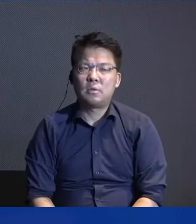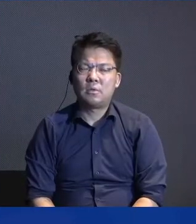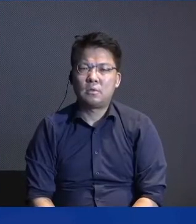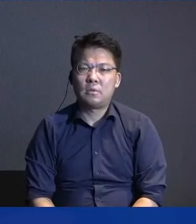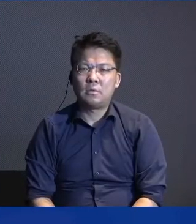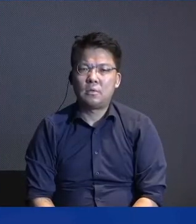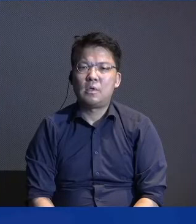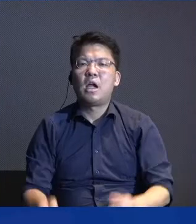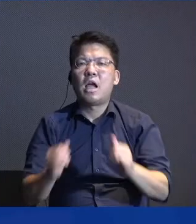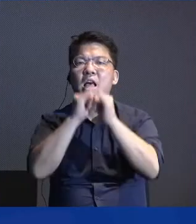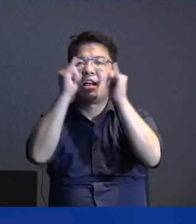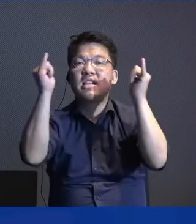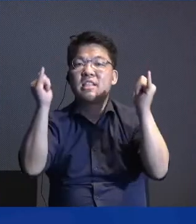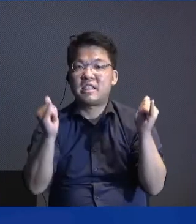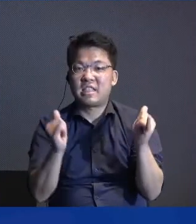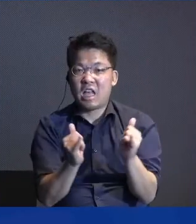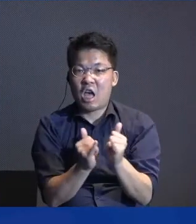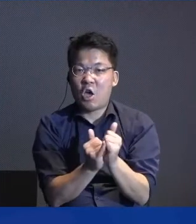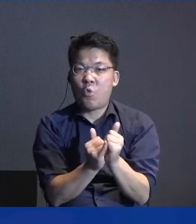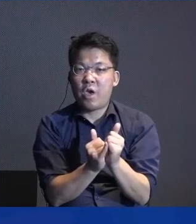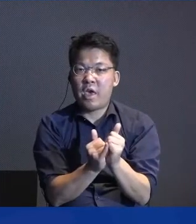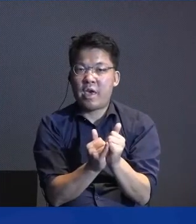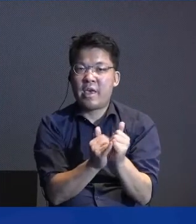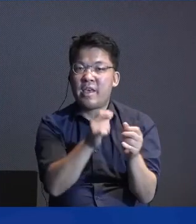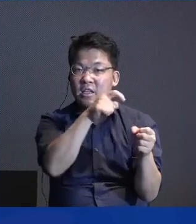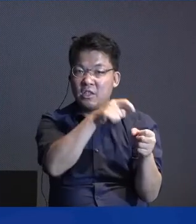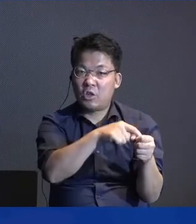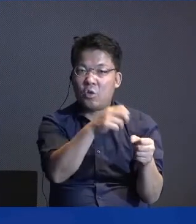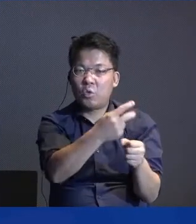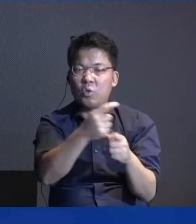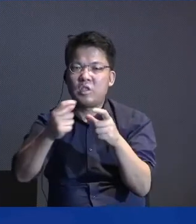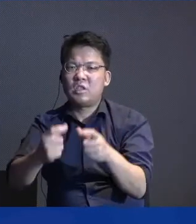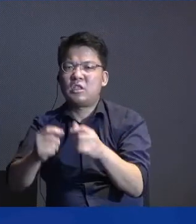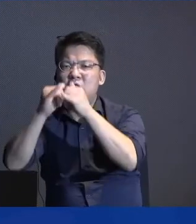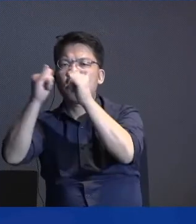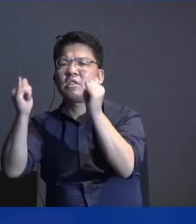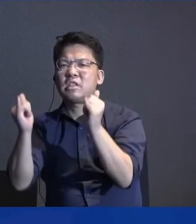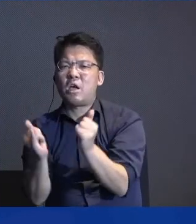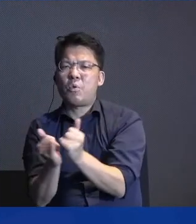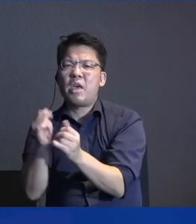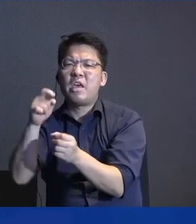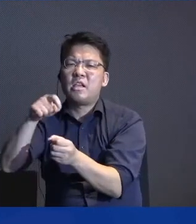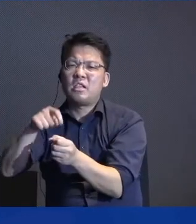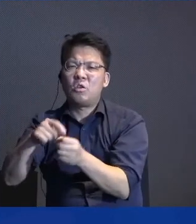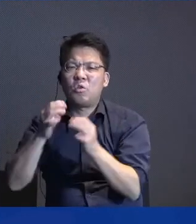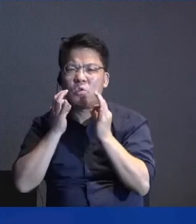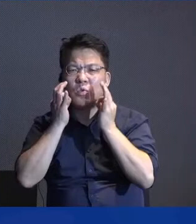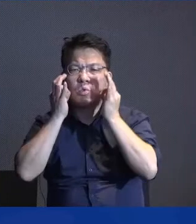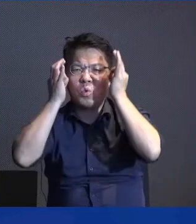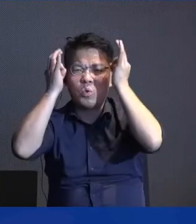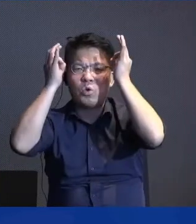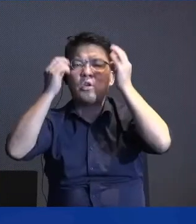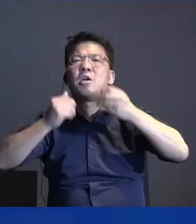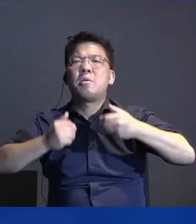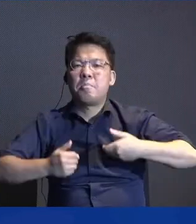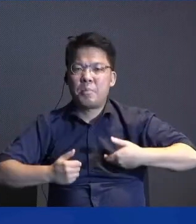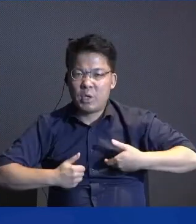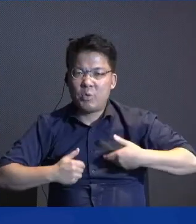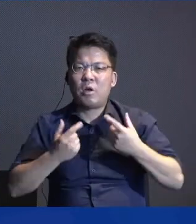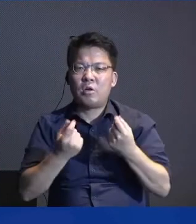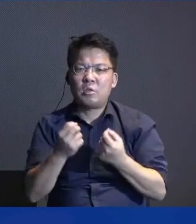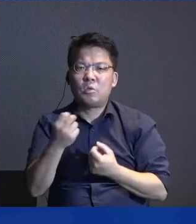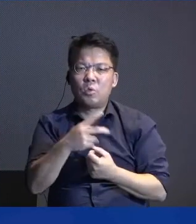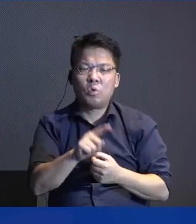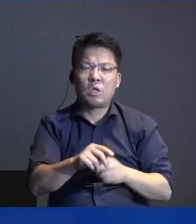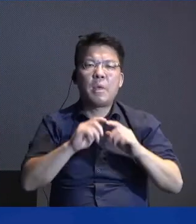level, and surely we have to improve some awareness or some